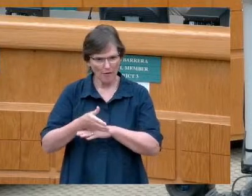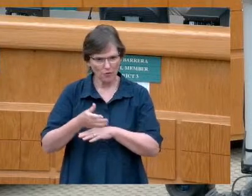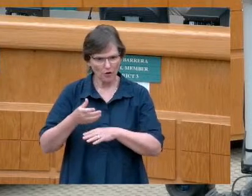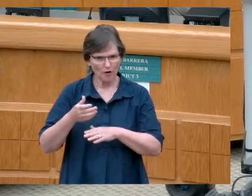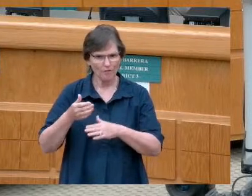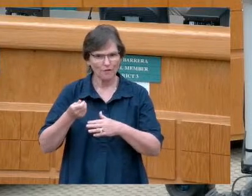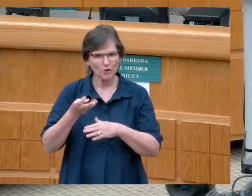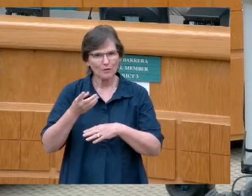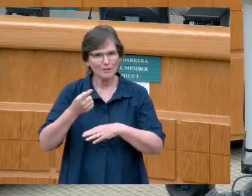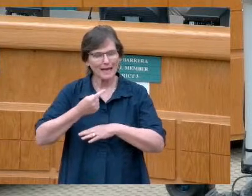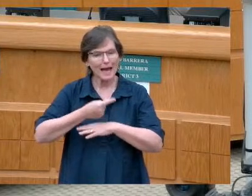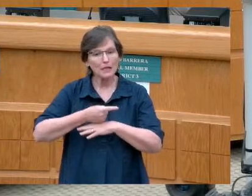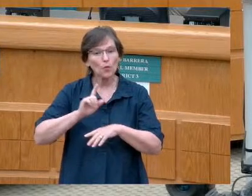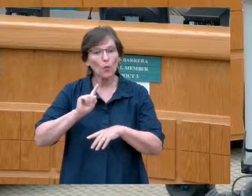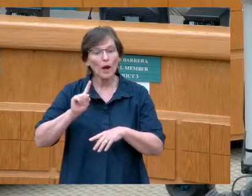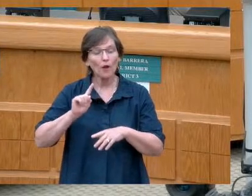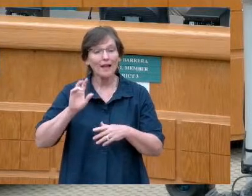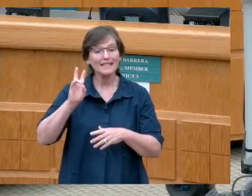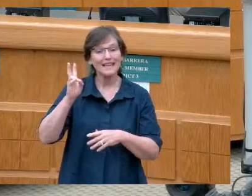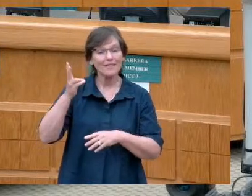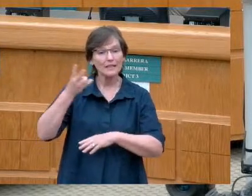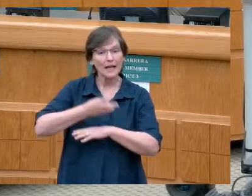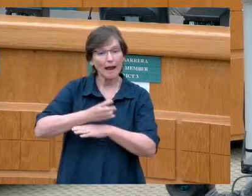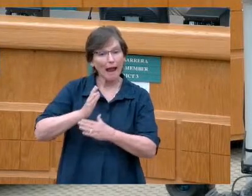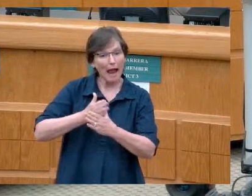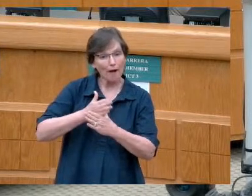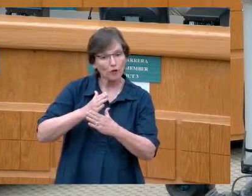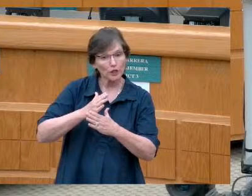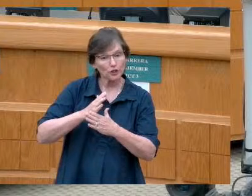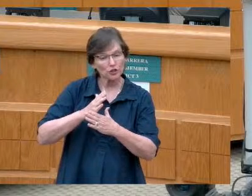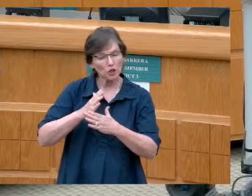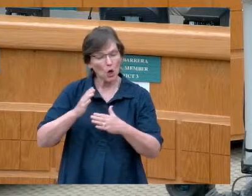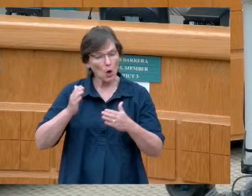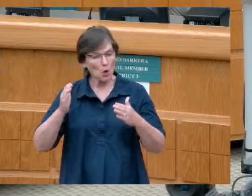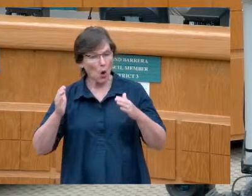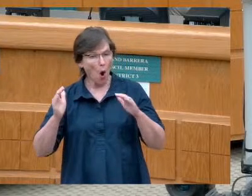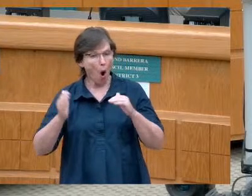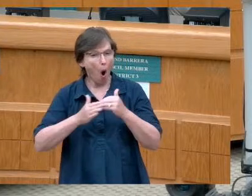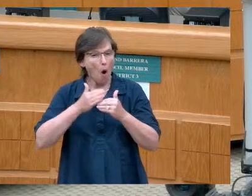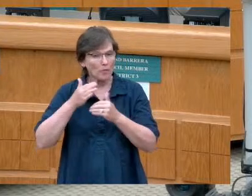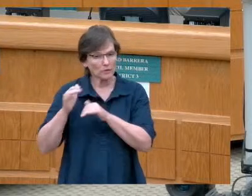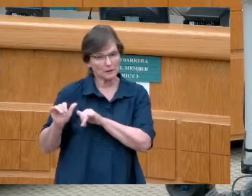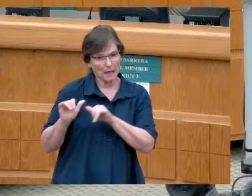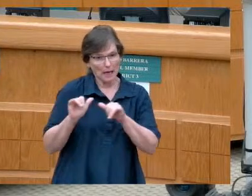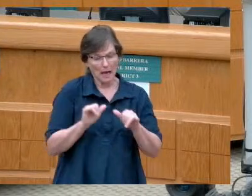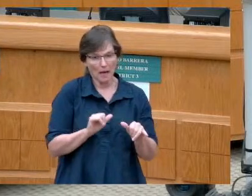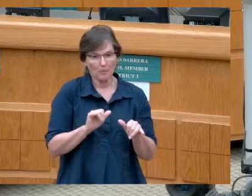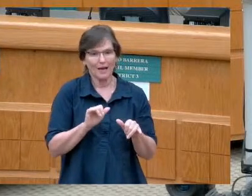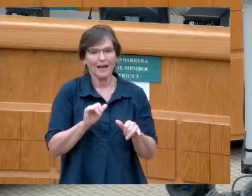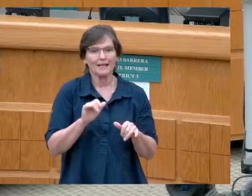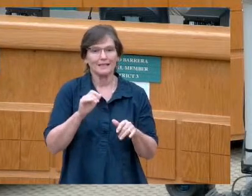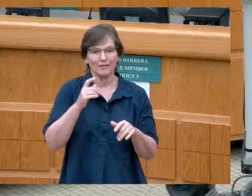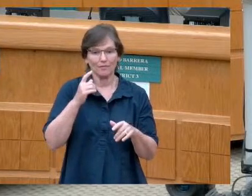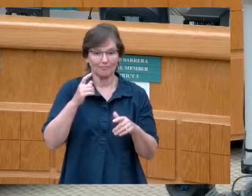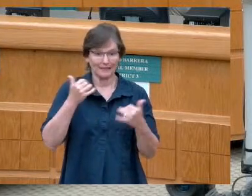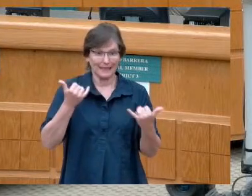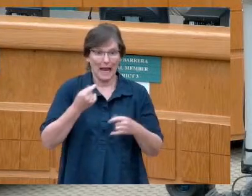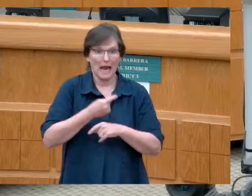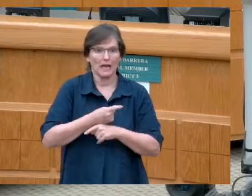is, which is good. Over the past couple of weeks, really, the daily average has been much greater than the 7-day.